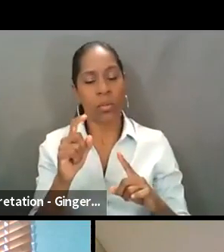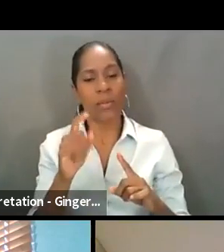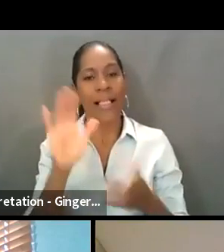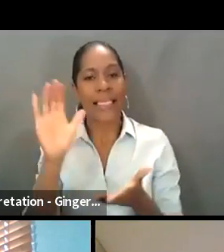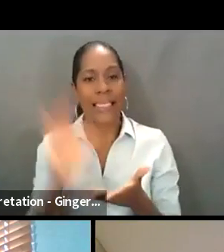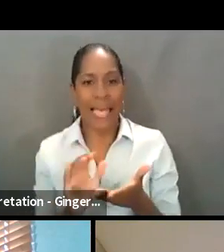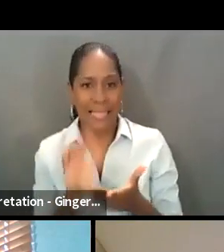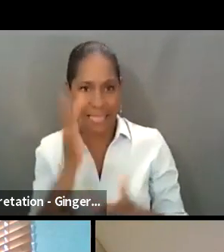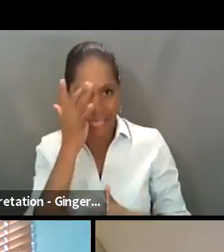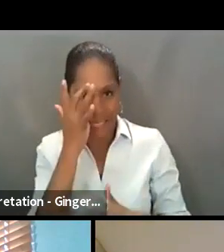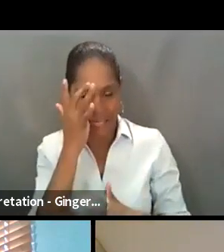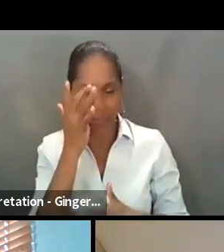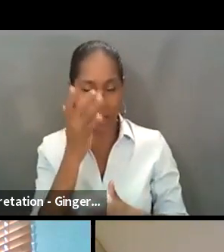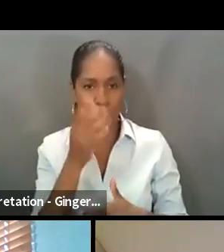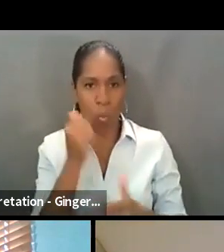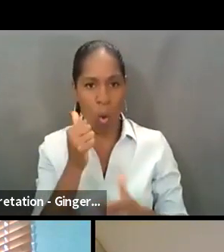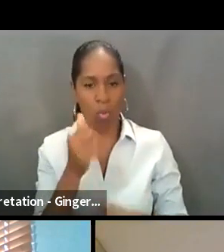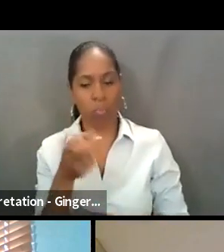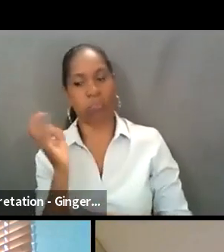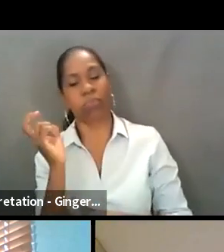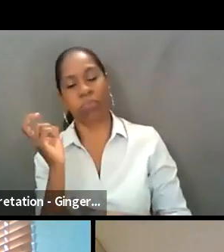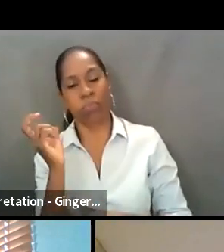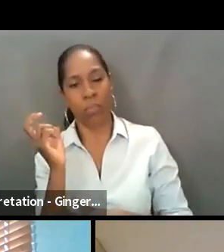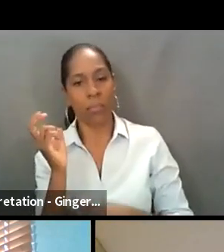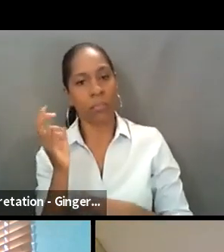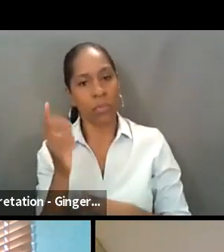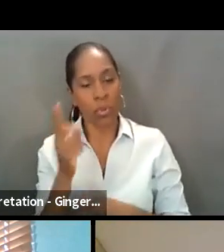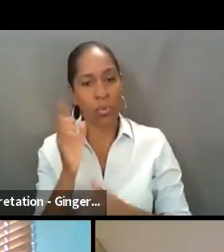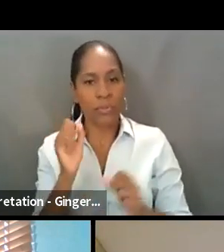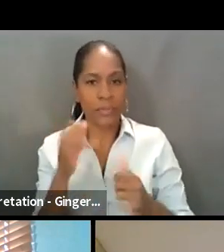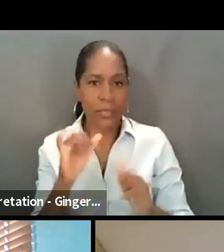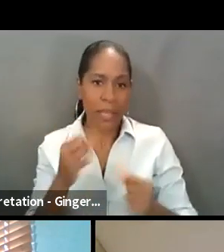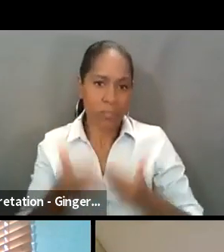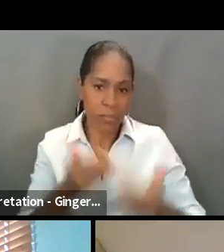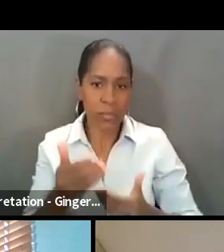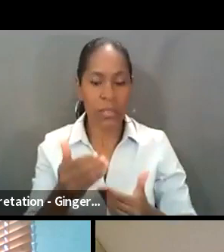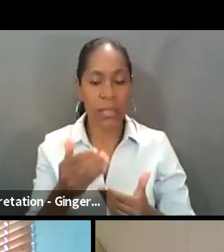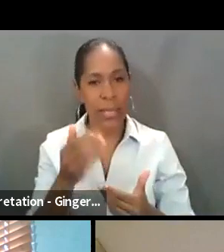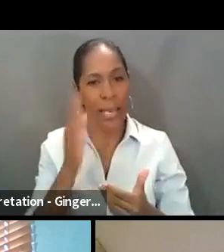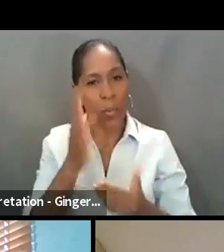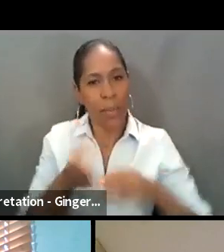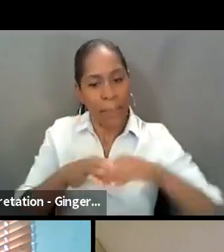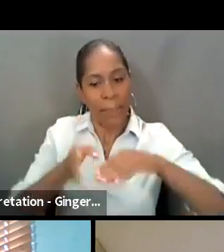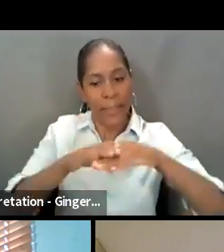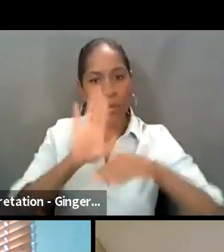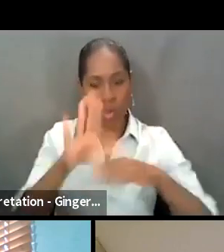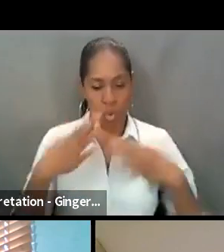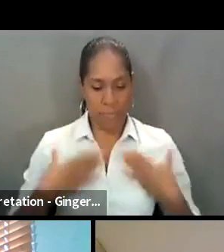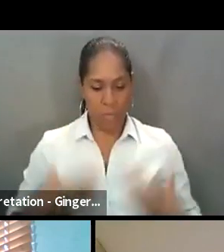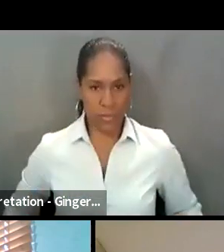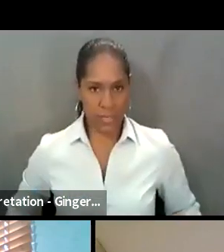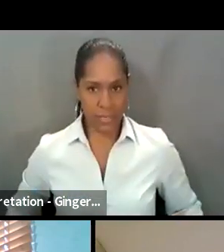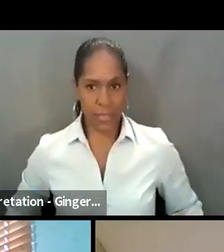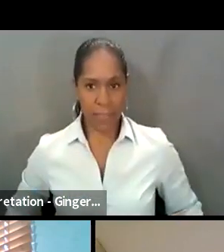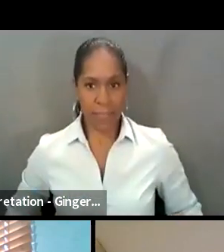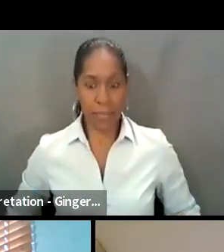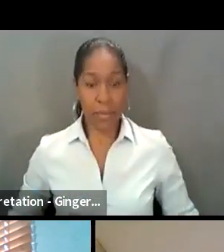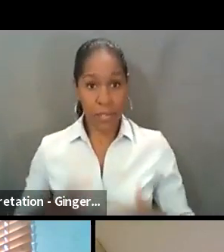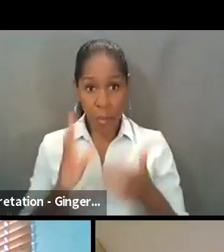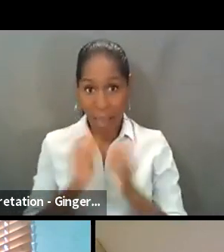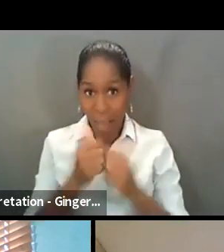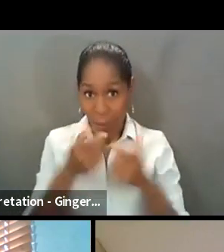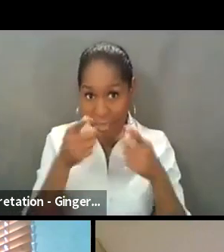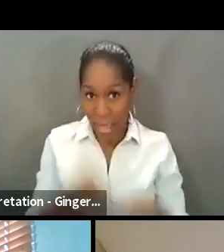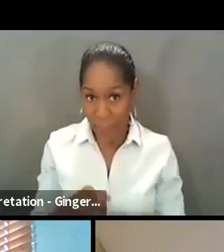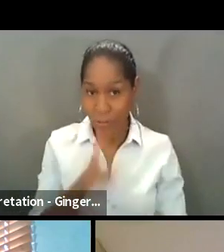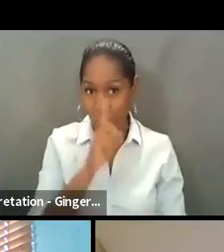So basically, you're stimulating the immune system, and how that happens is pretty cool.